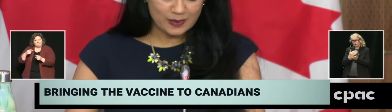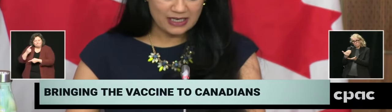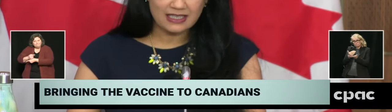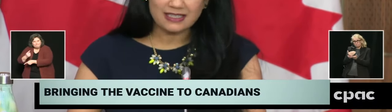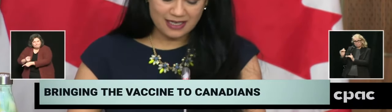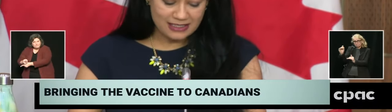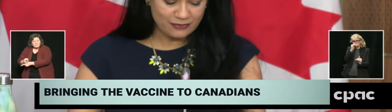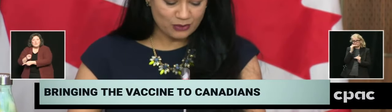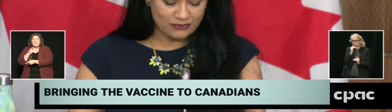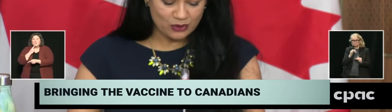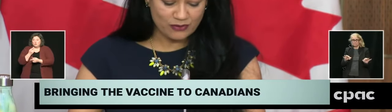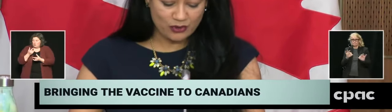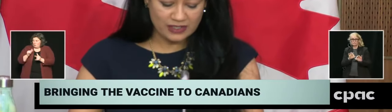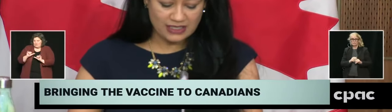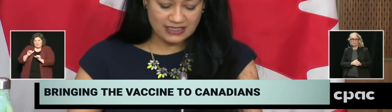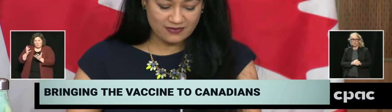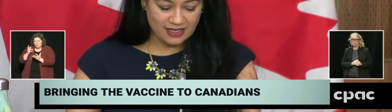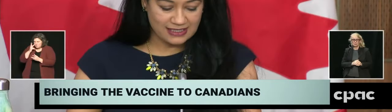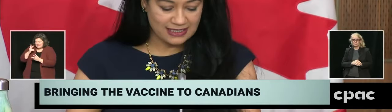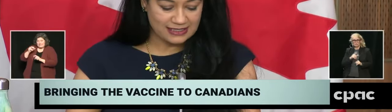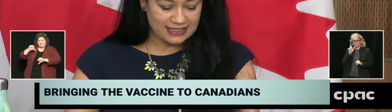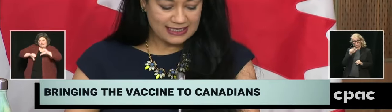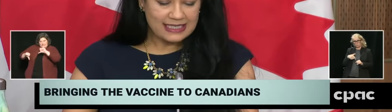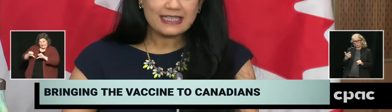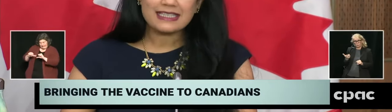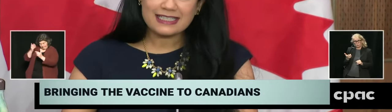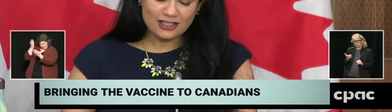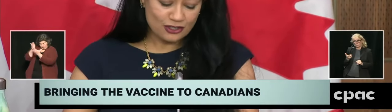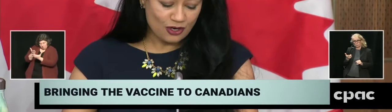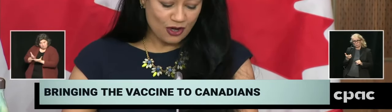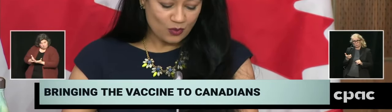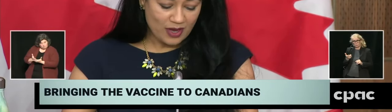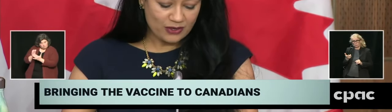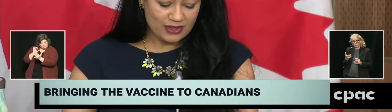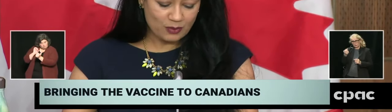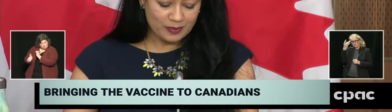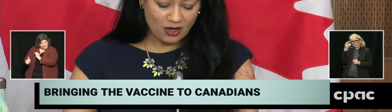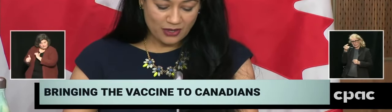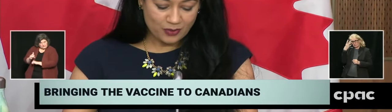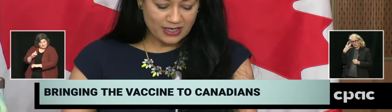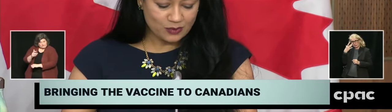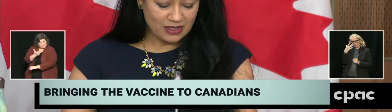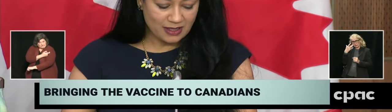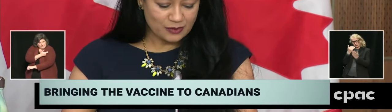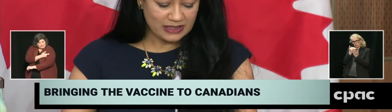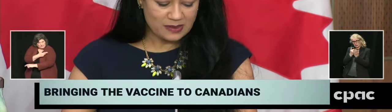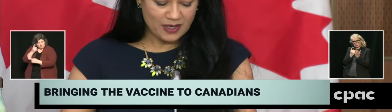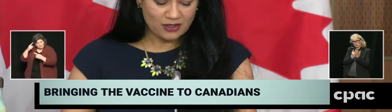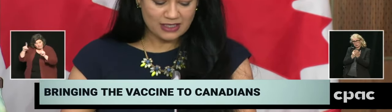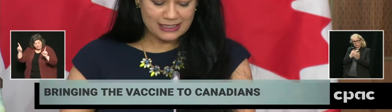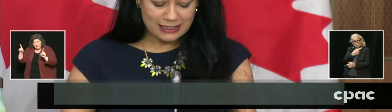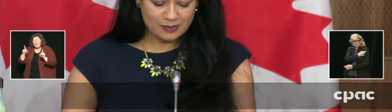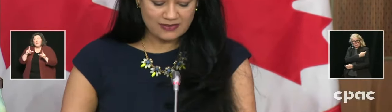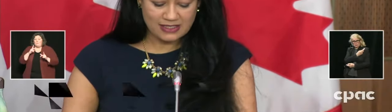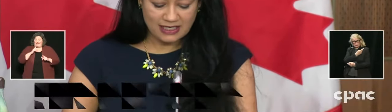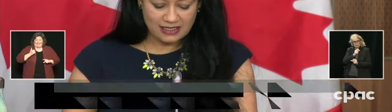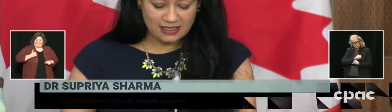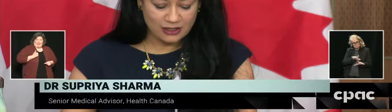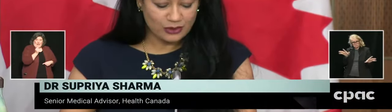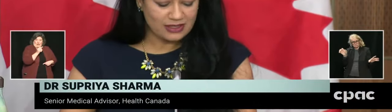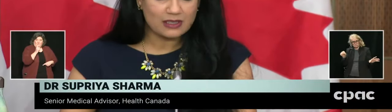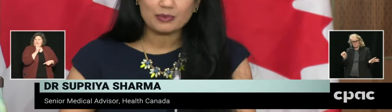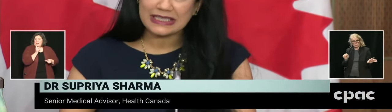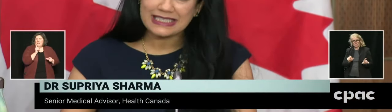to expediting the scientific review of COVID-19 vaccines, the decision on whether they will be authorized will ultimately depend on assessment of the